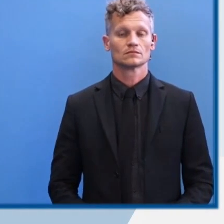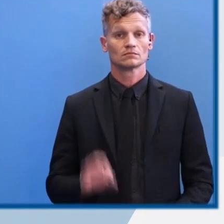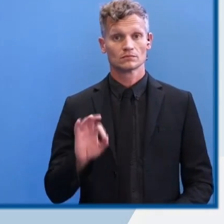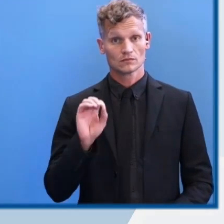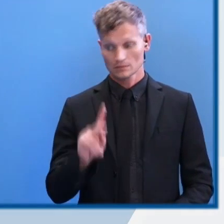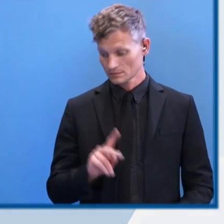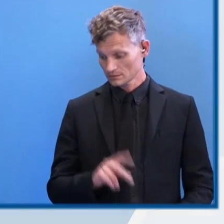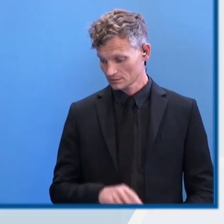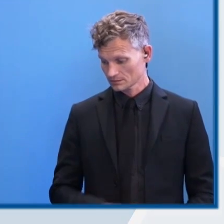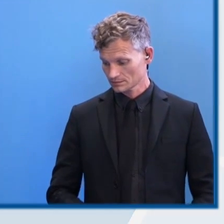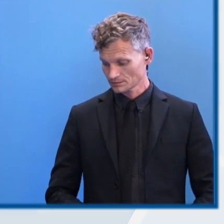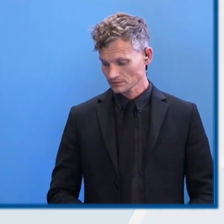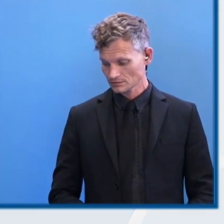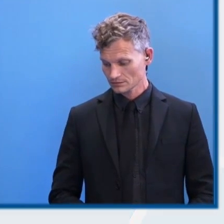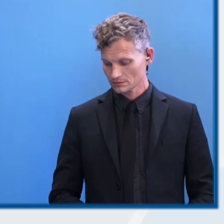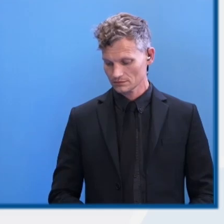pitfalls.